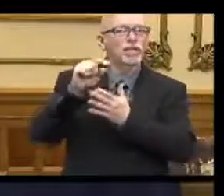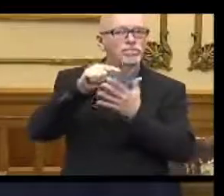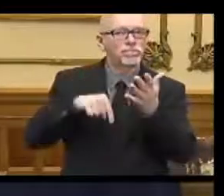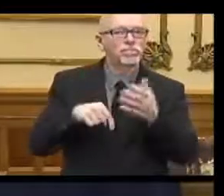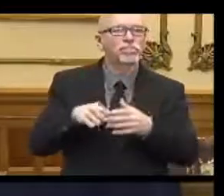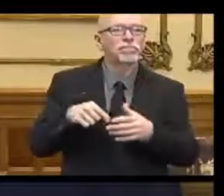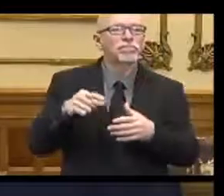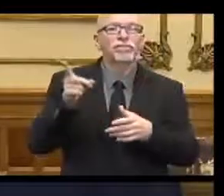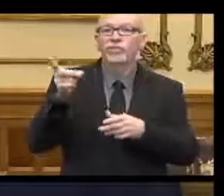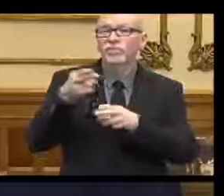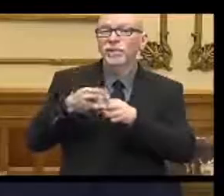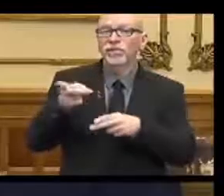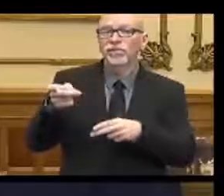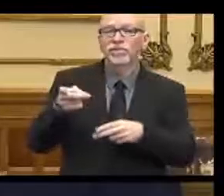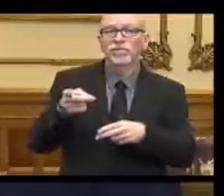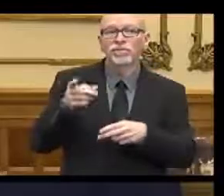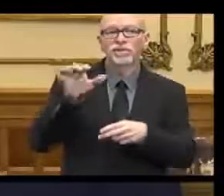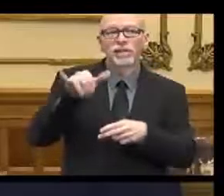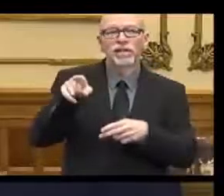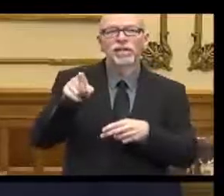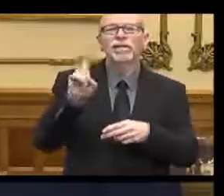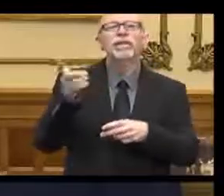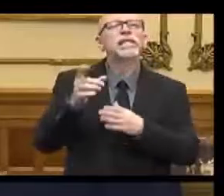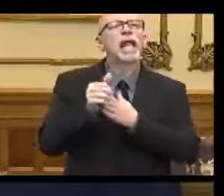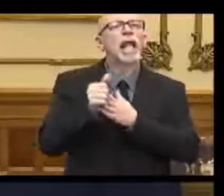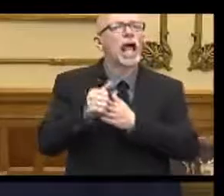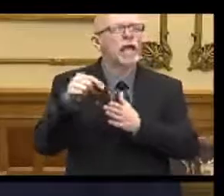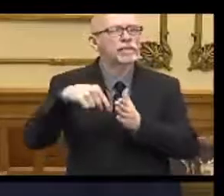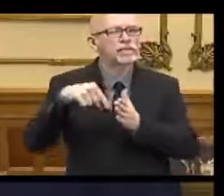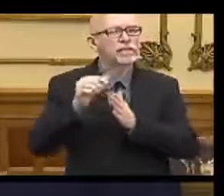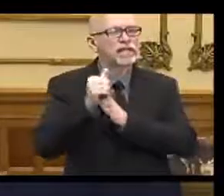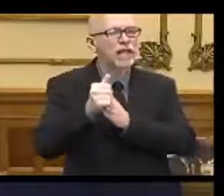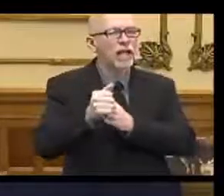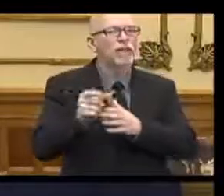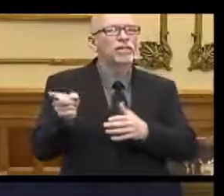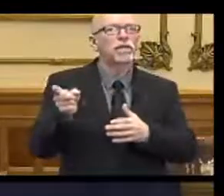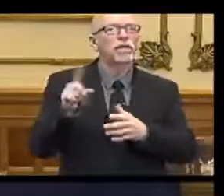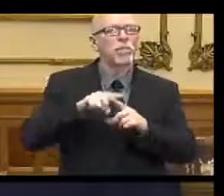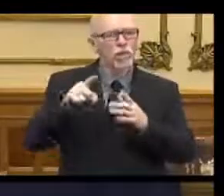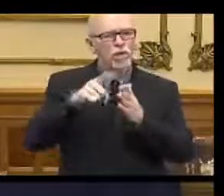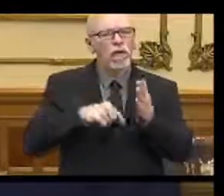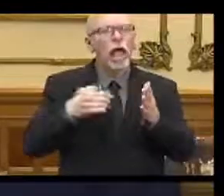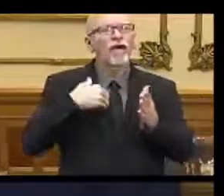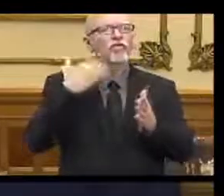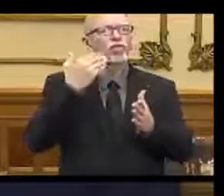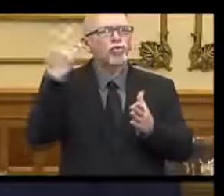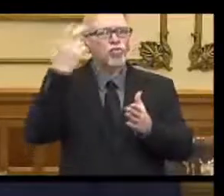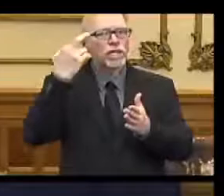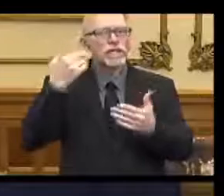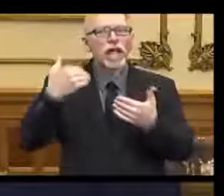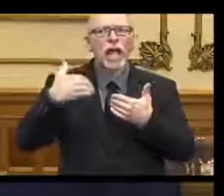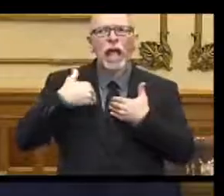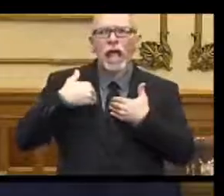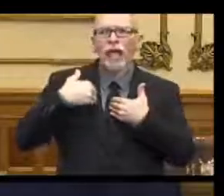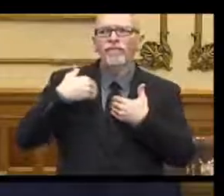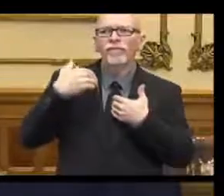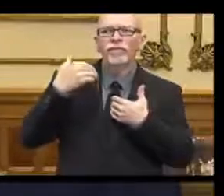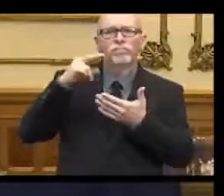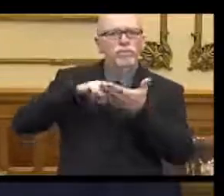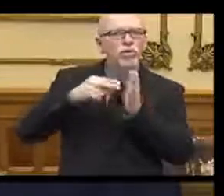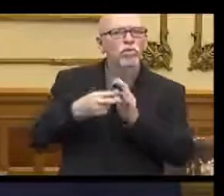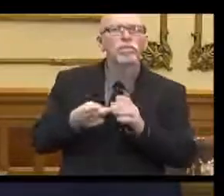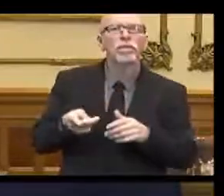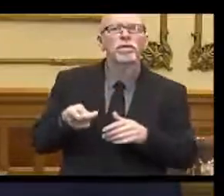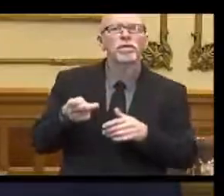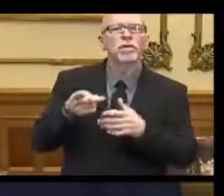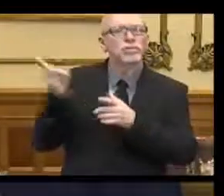you mentioned, Eric, it is that. It is guidance, and it is reasoned and sound and thoughtful. A lot of work has gone